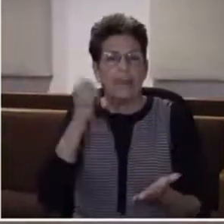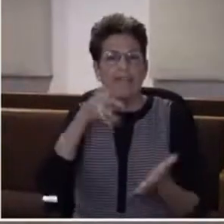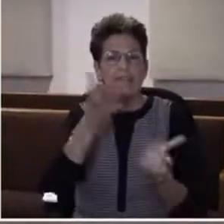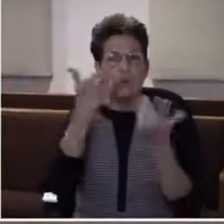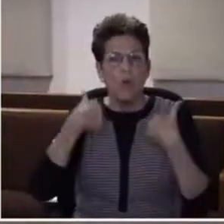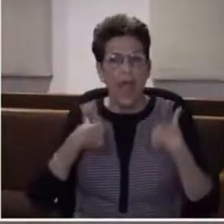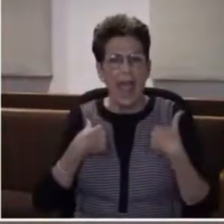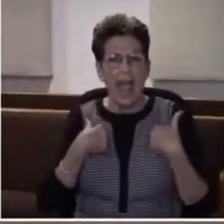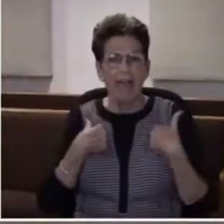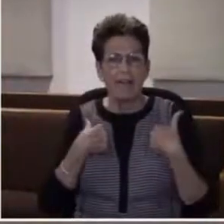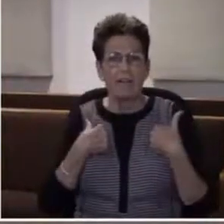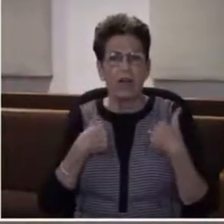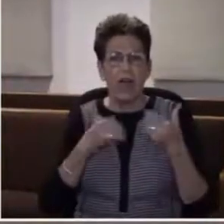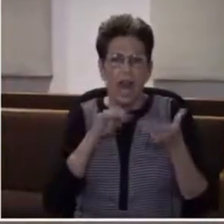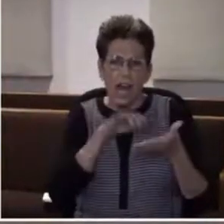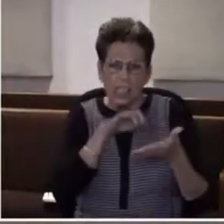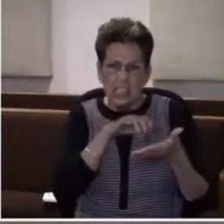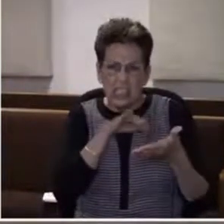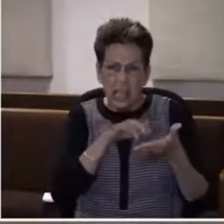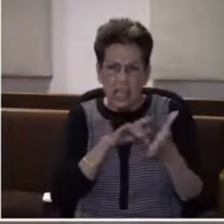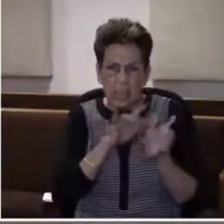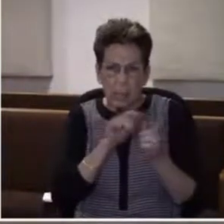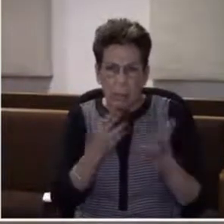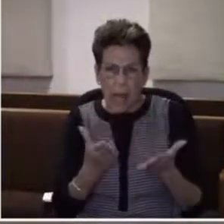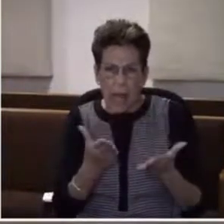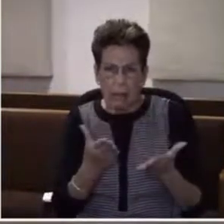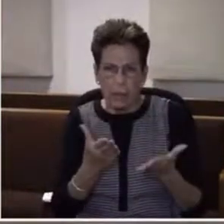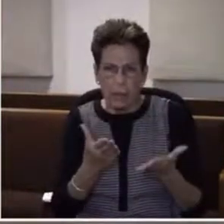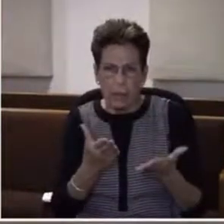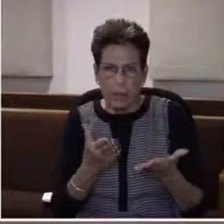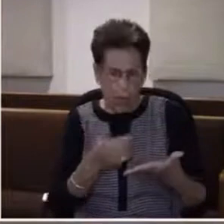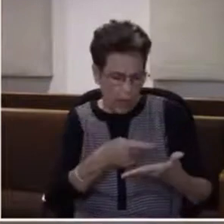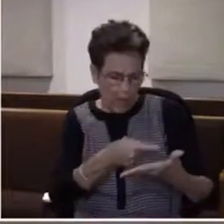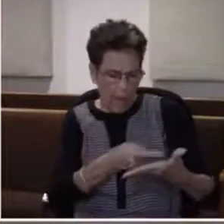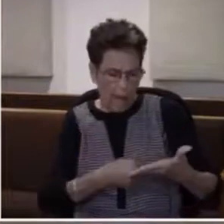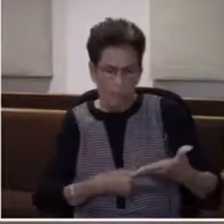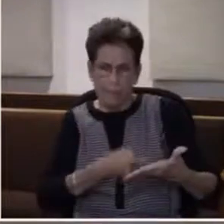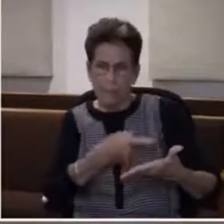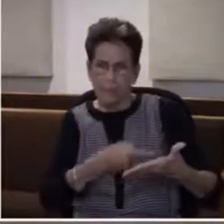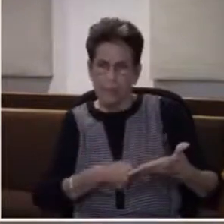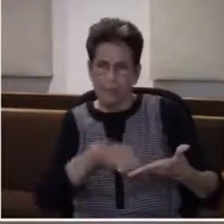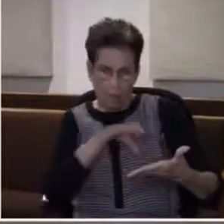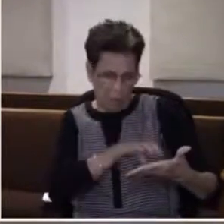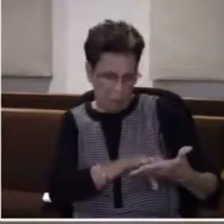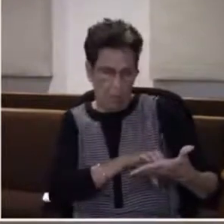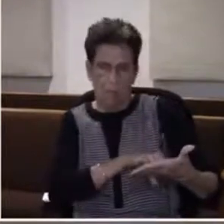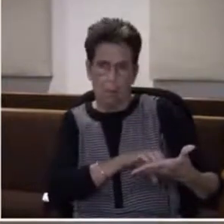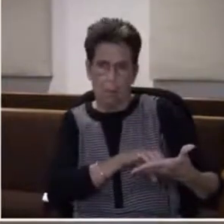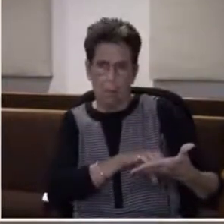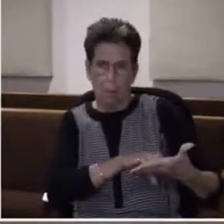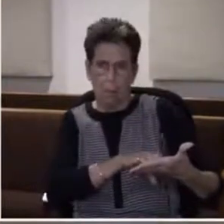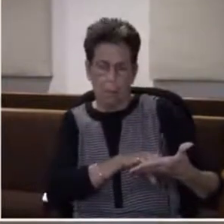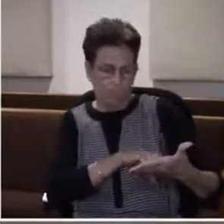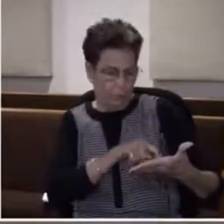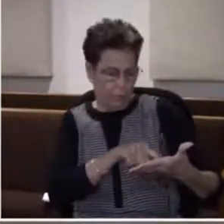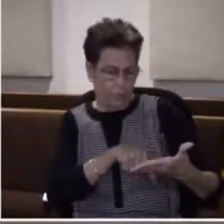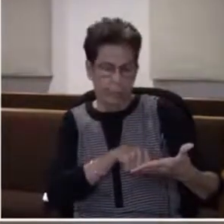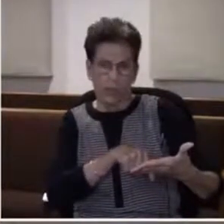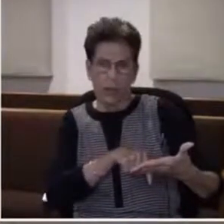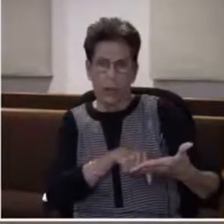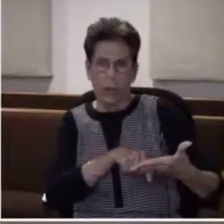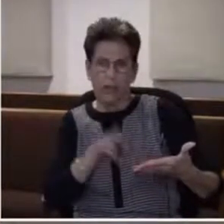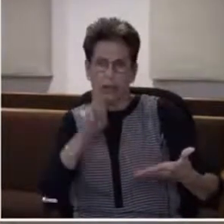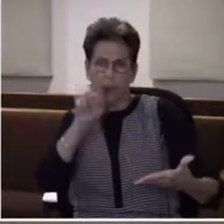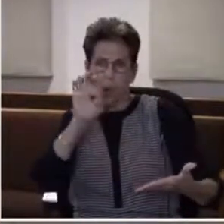have a small letter. Maybe you have a scripture reference that is a cross reference. That cross reference probably brings